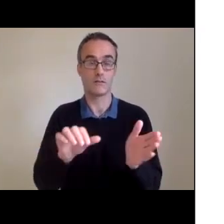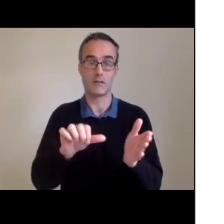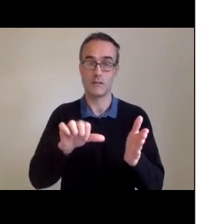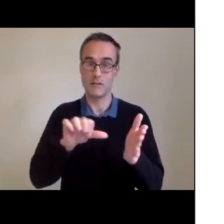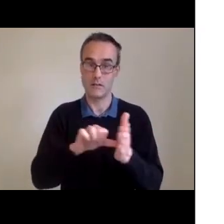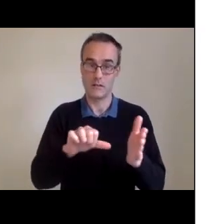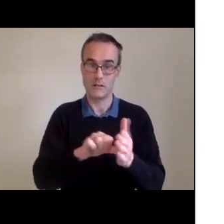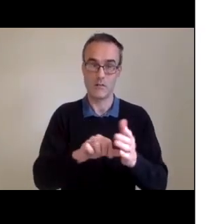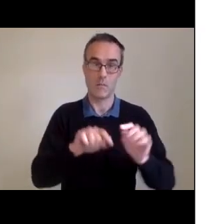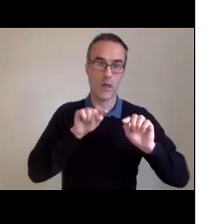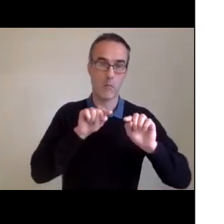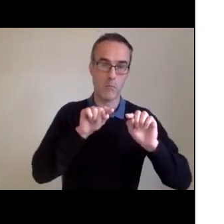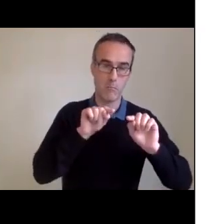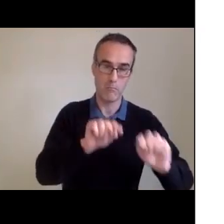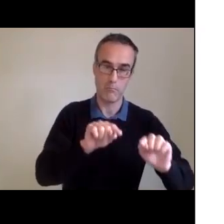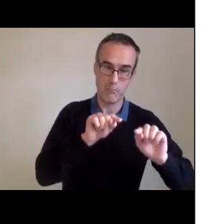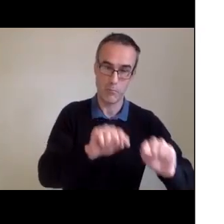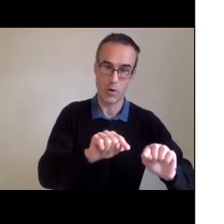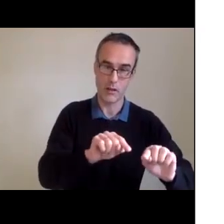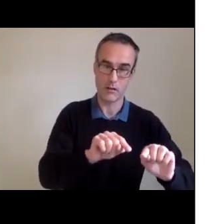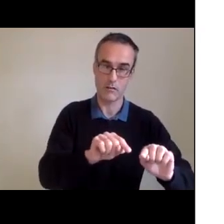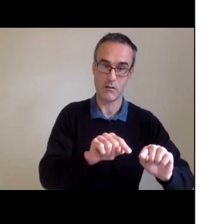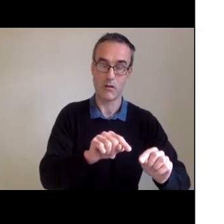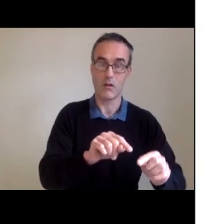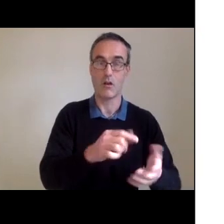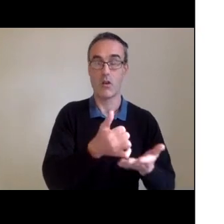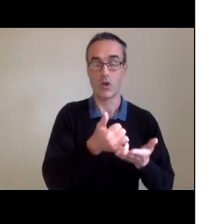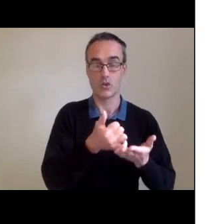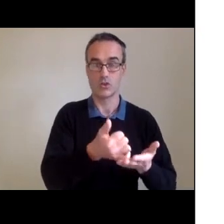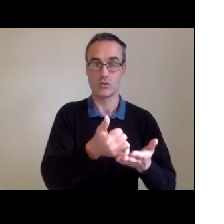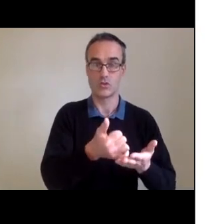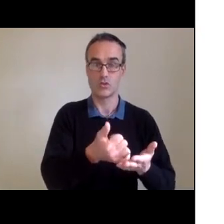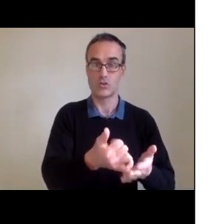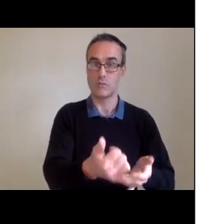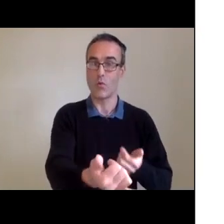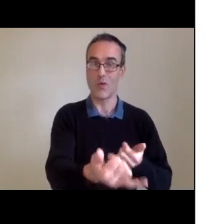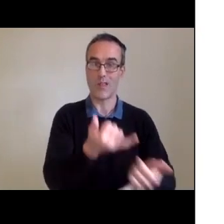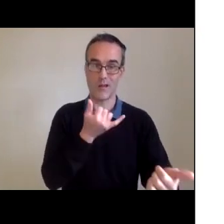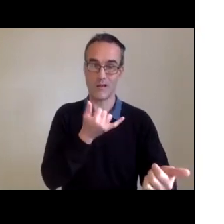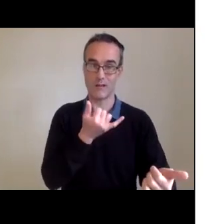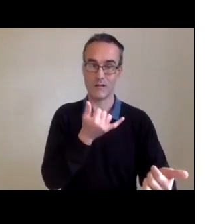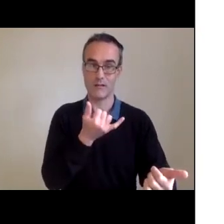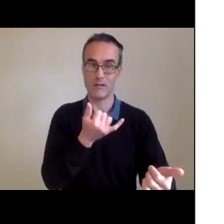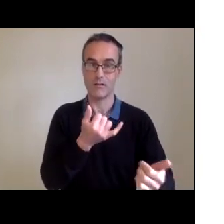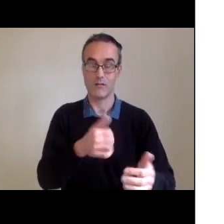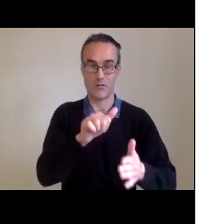bullying and harassment support line that the RSC kicked off, I believe it started last year. You'll find that at